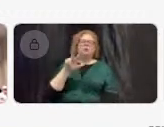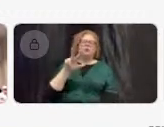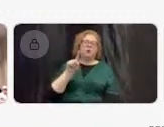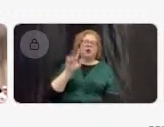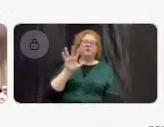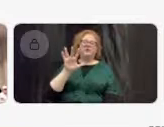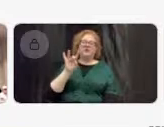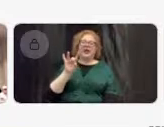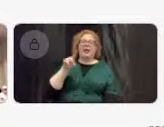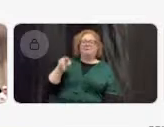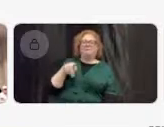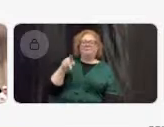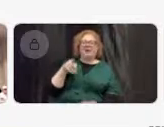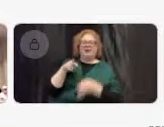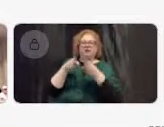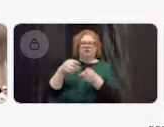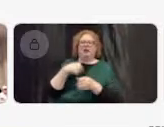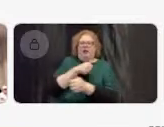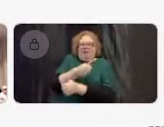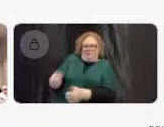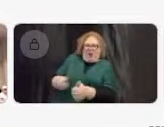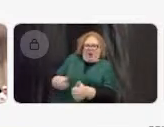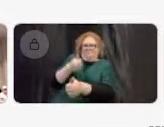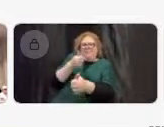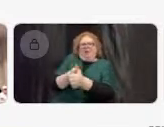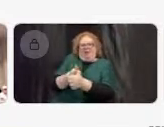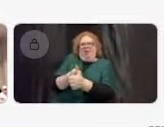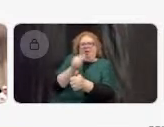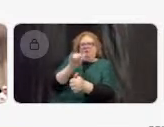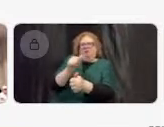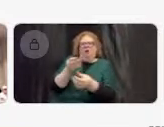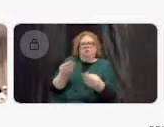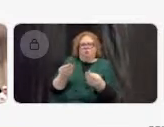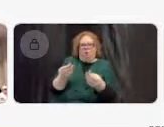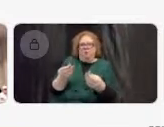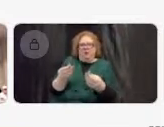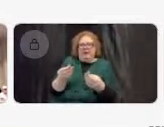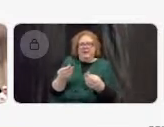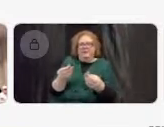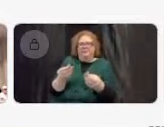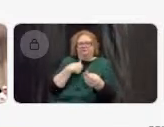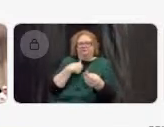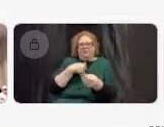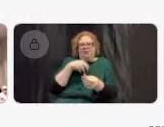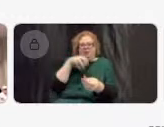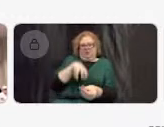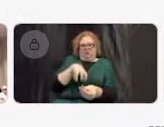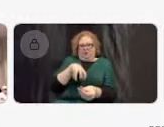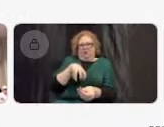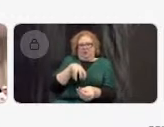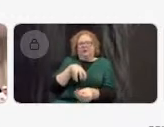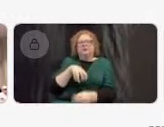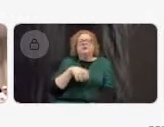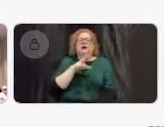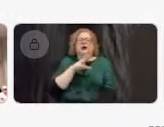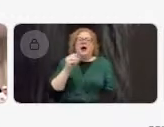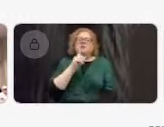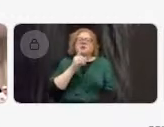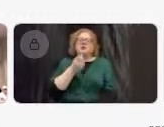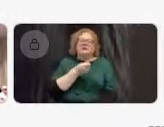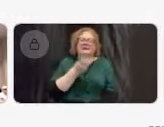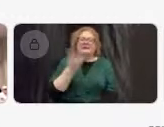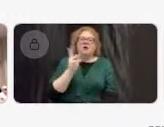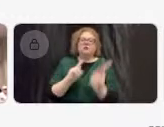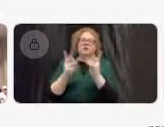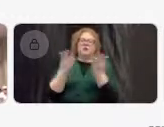directly behind the property in question. As has been mentioned, there are numerous area residents present